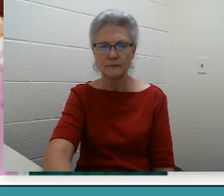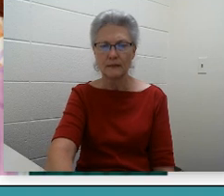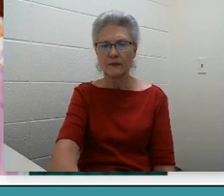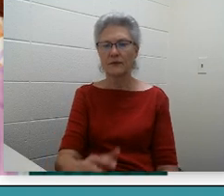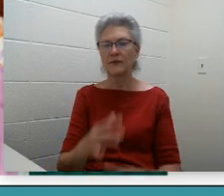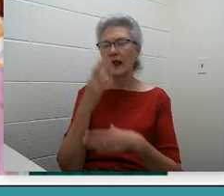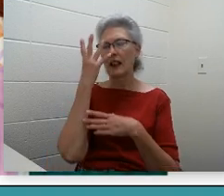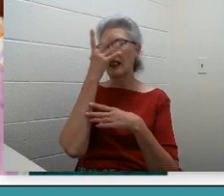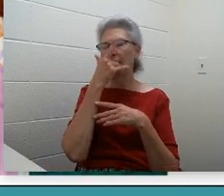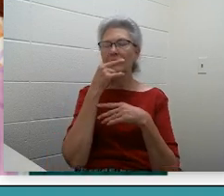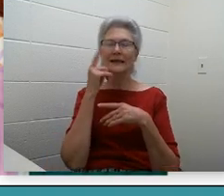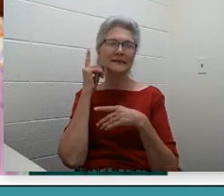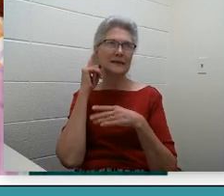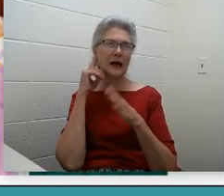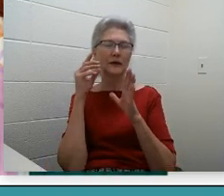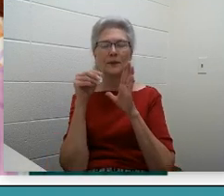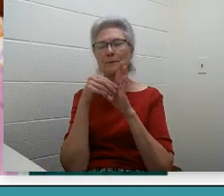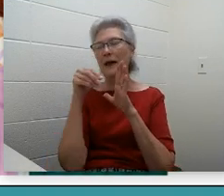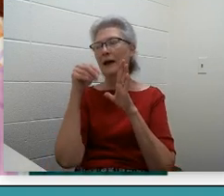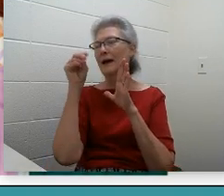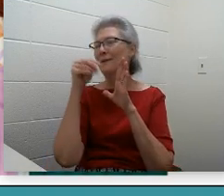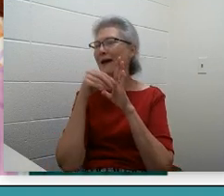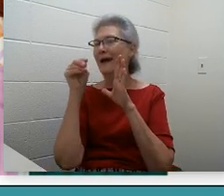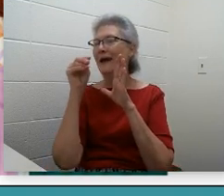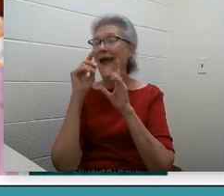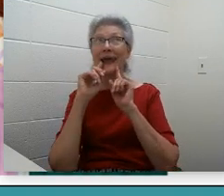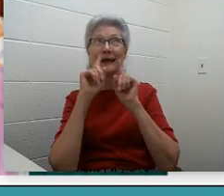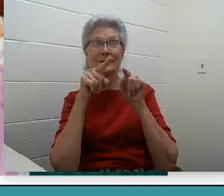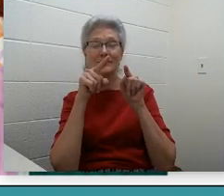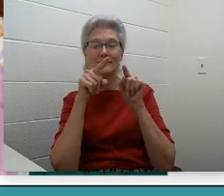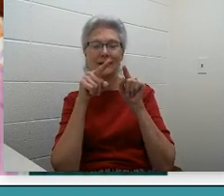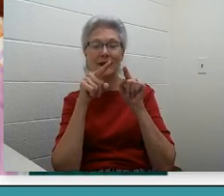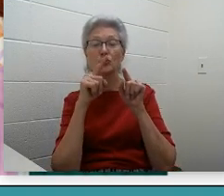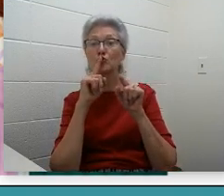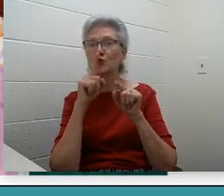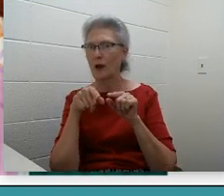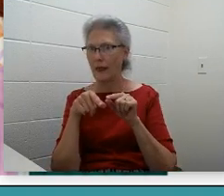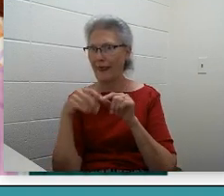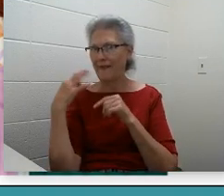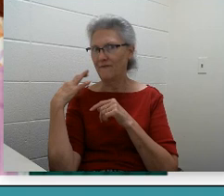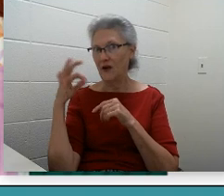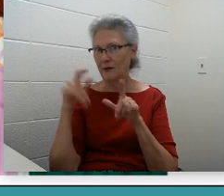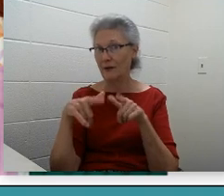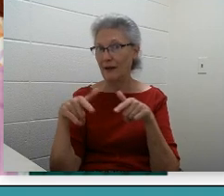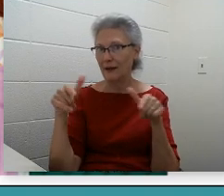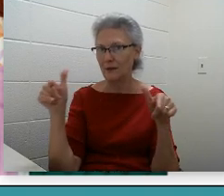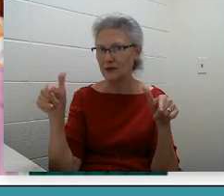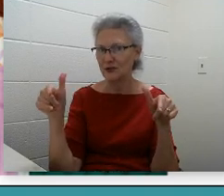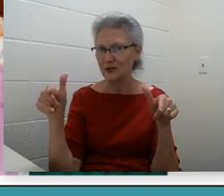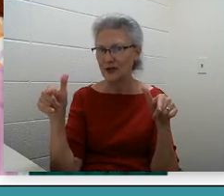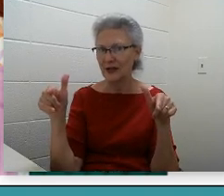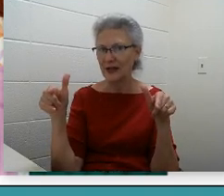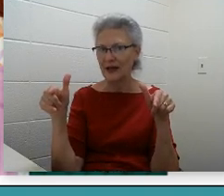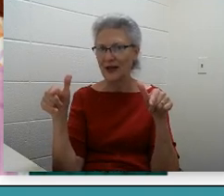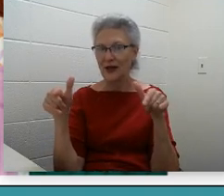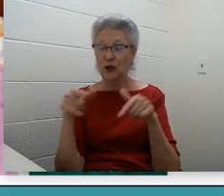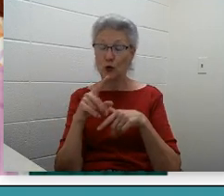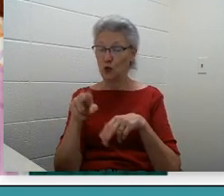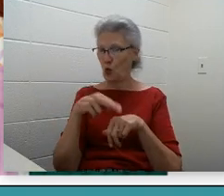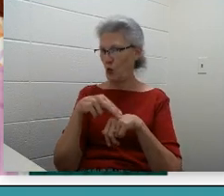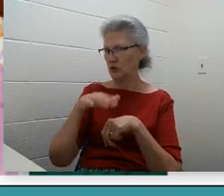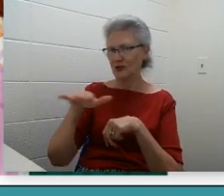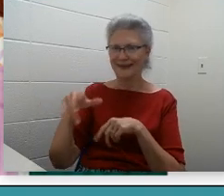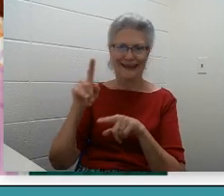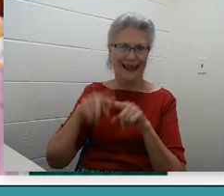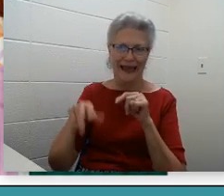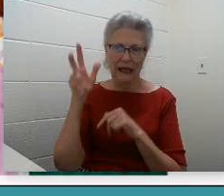The loveliest tinkle of the golden bells answered him. It was the fairy language. You ordinary children can